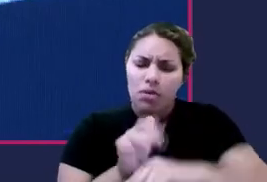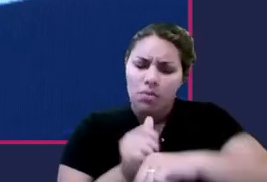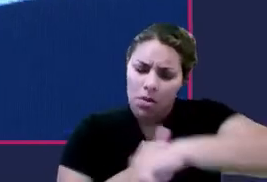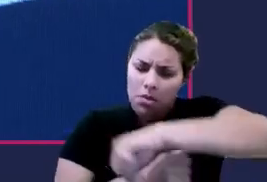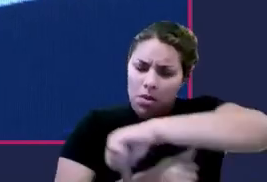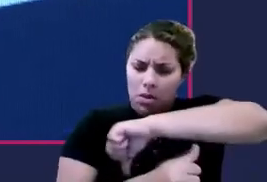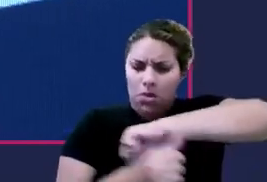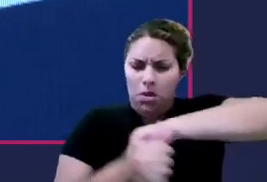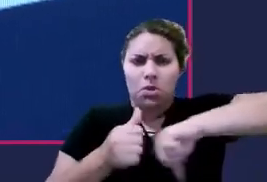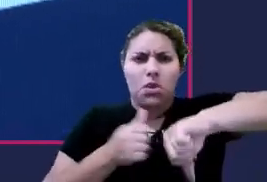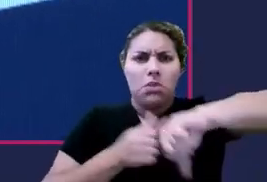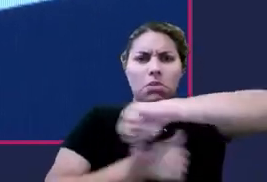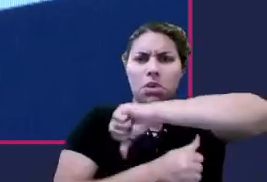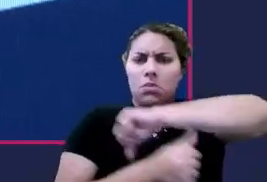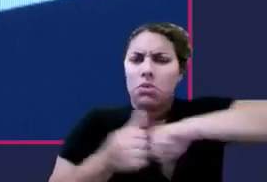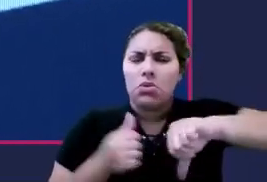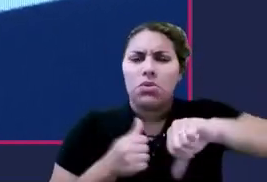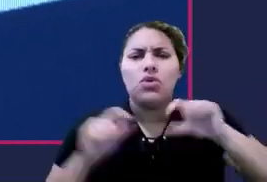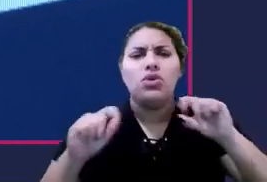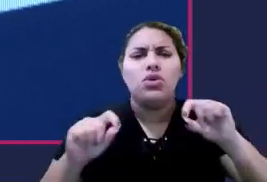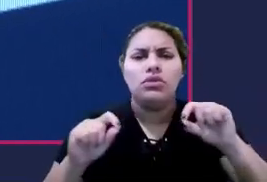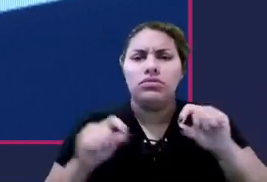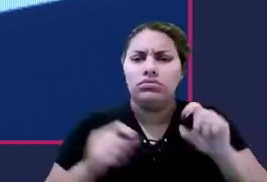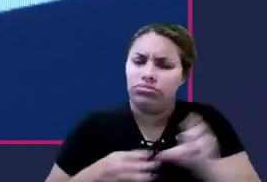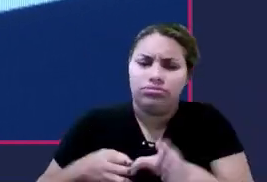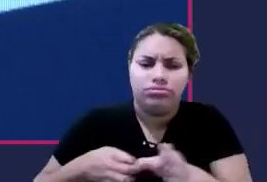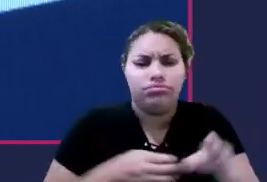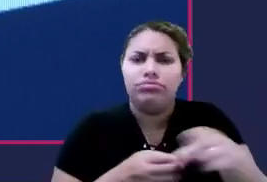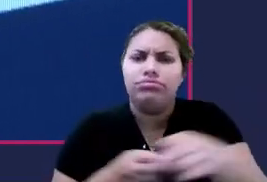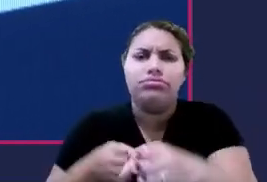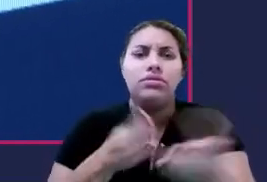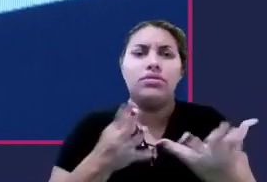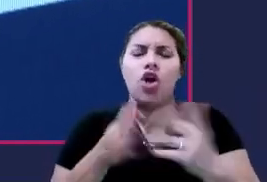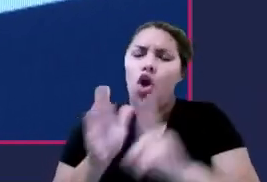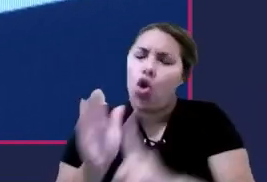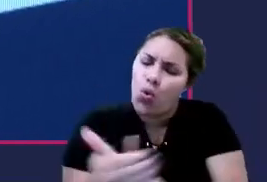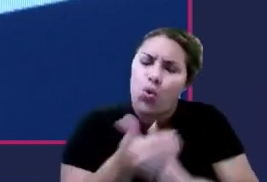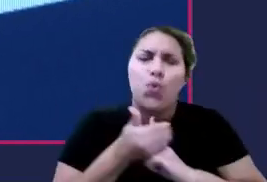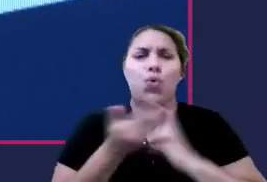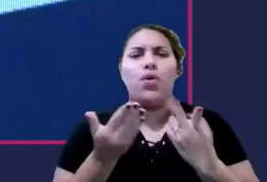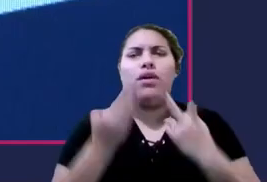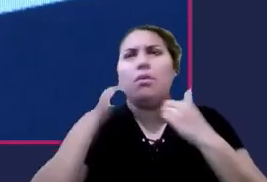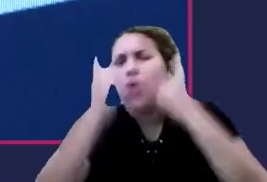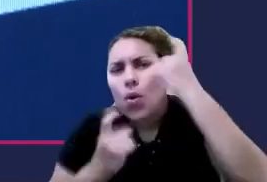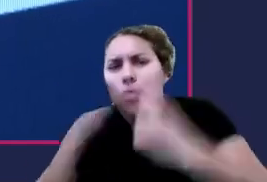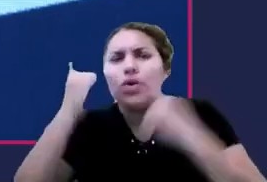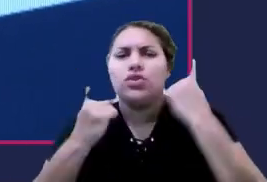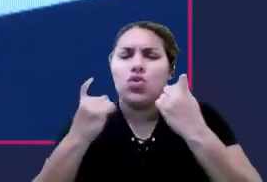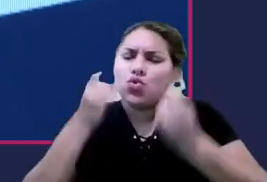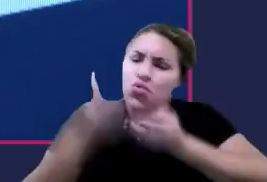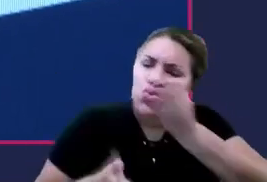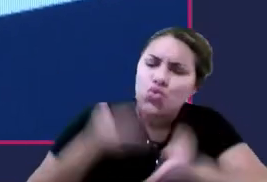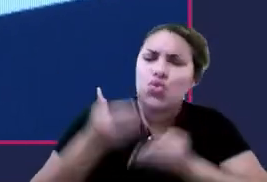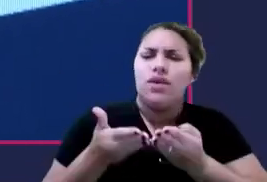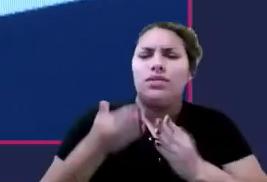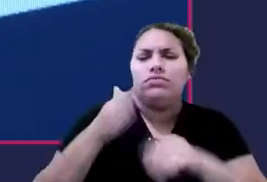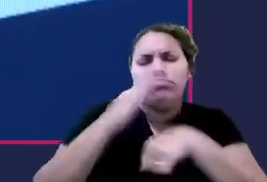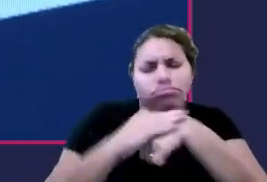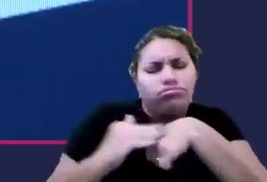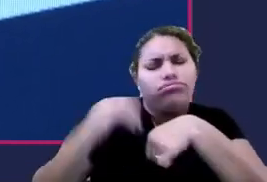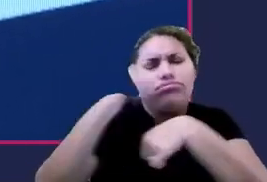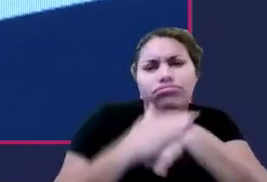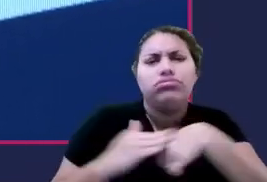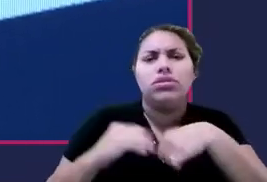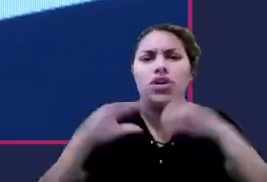they transformed all of that in a North Star, in a concern,